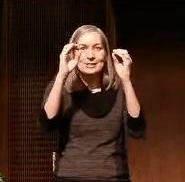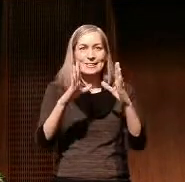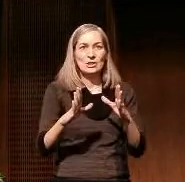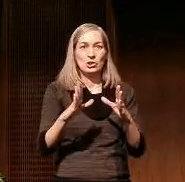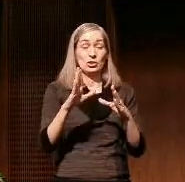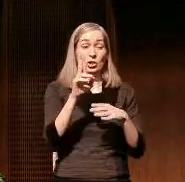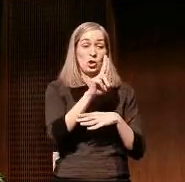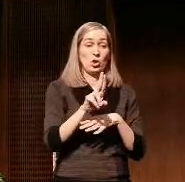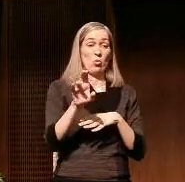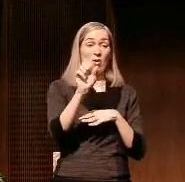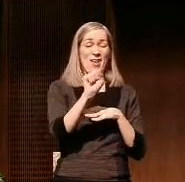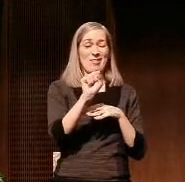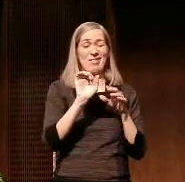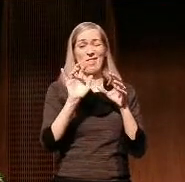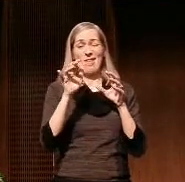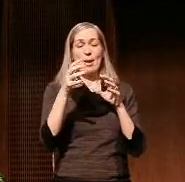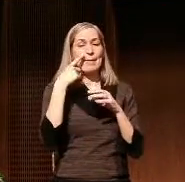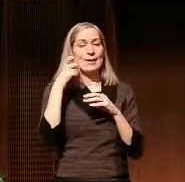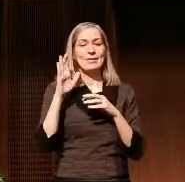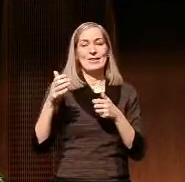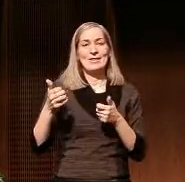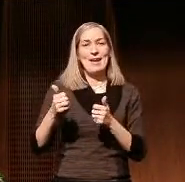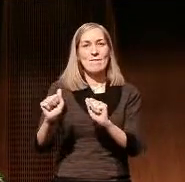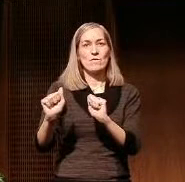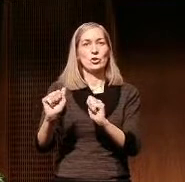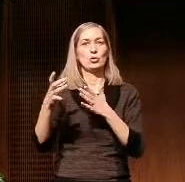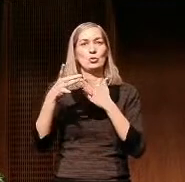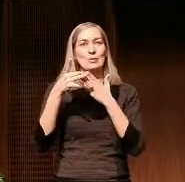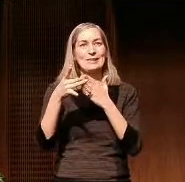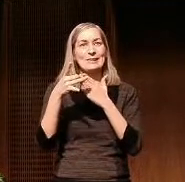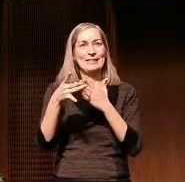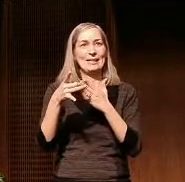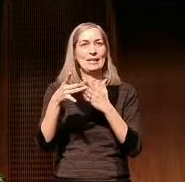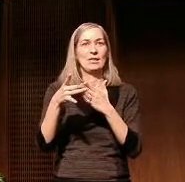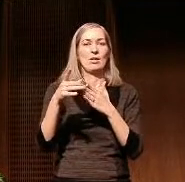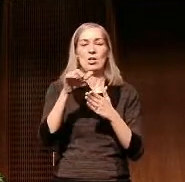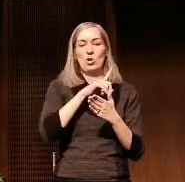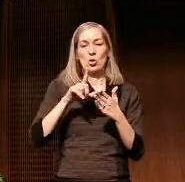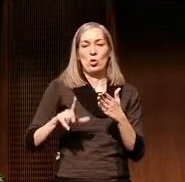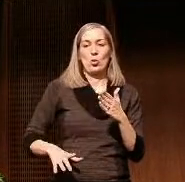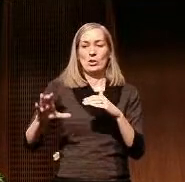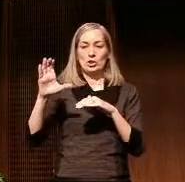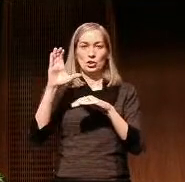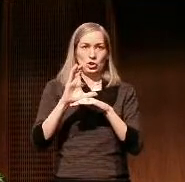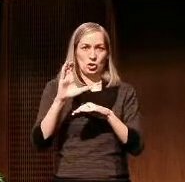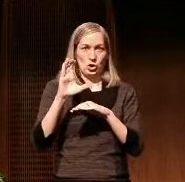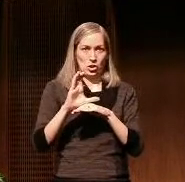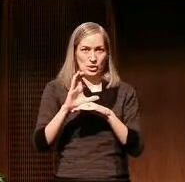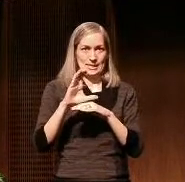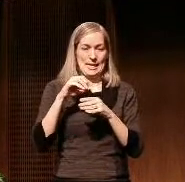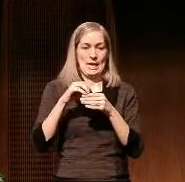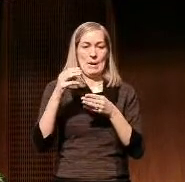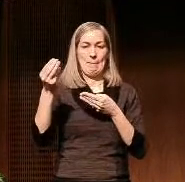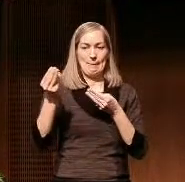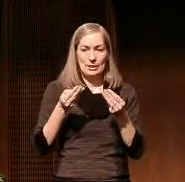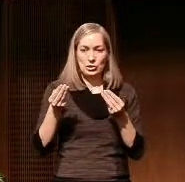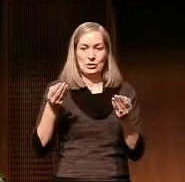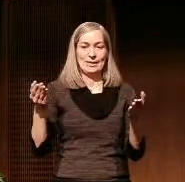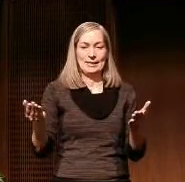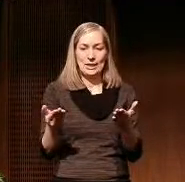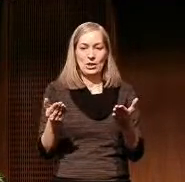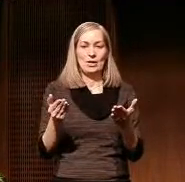the world, because of his efforts in leading in the Lord's church and in ministry at